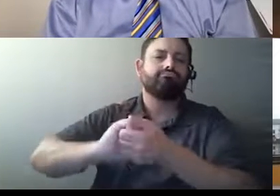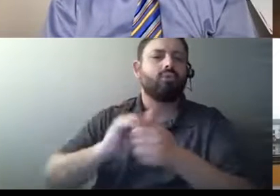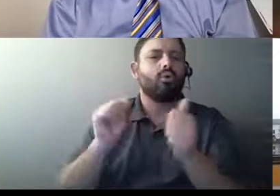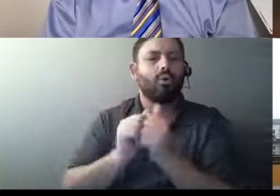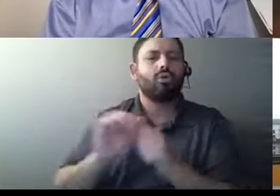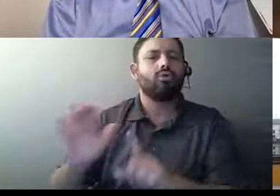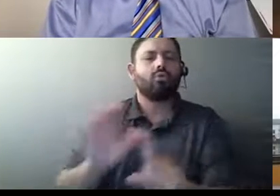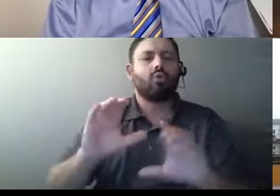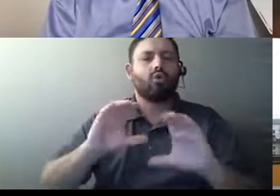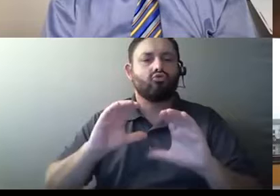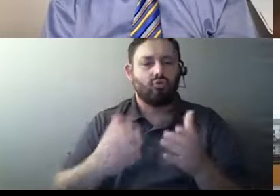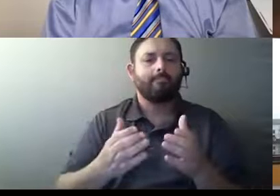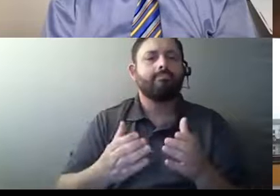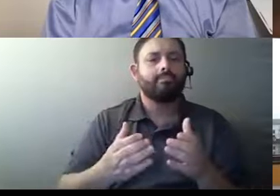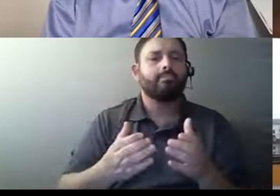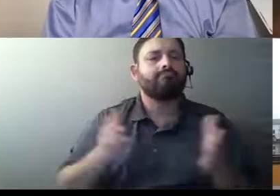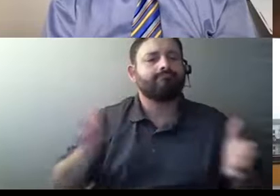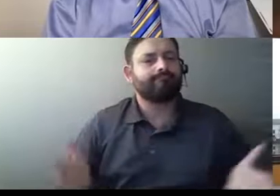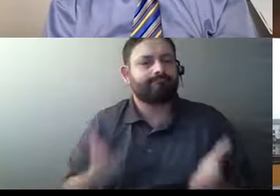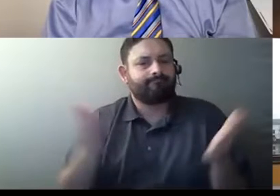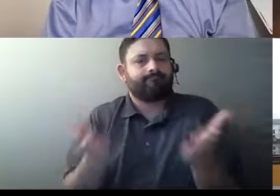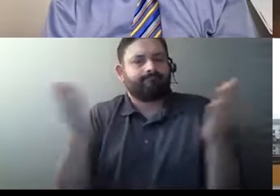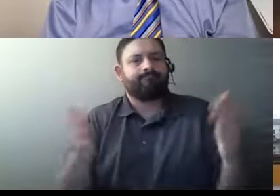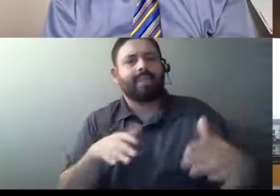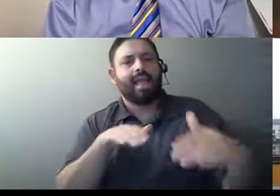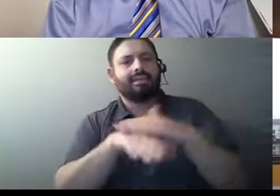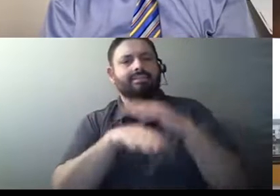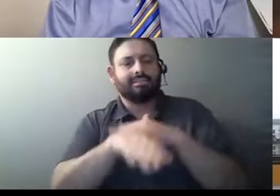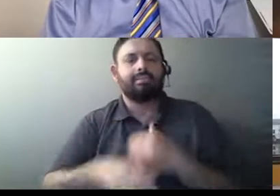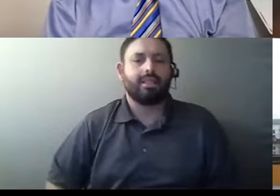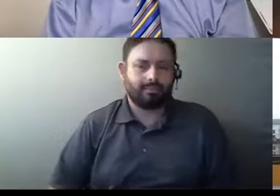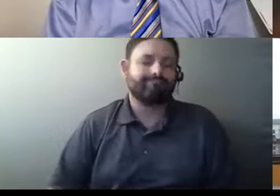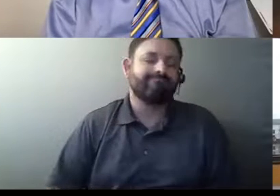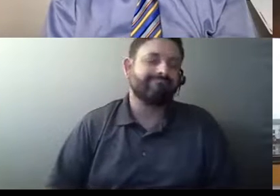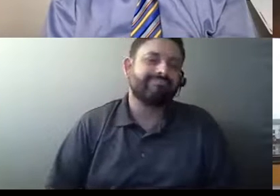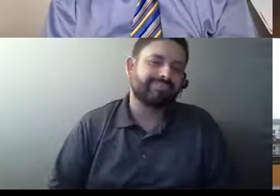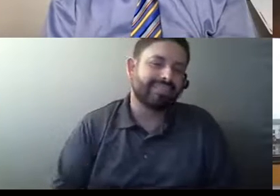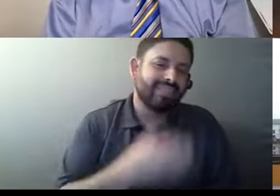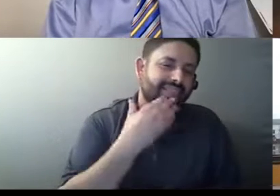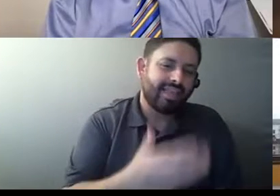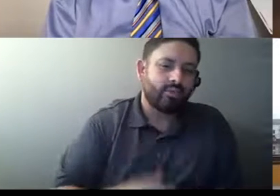with the city, is to promote accessibility. Thank you.